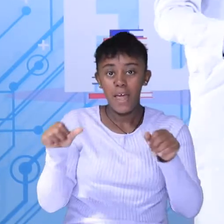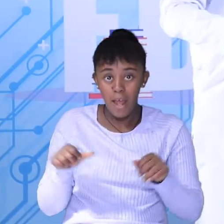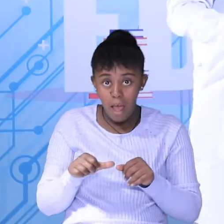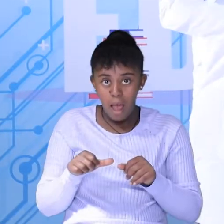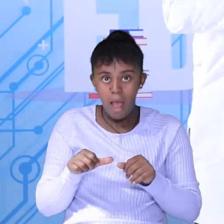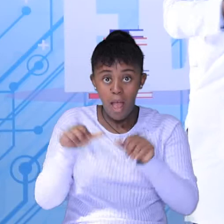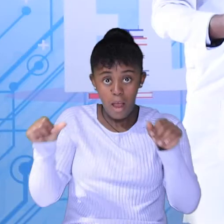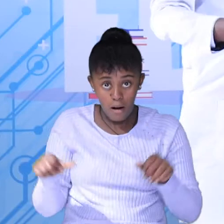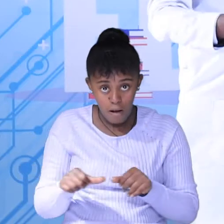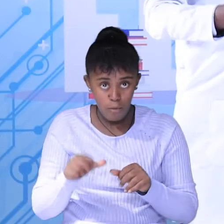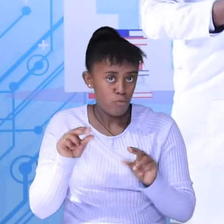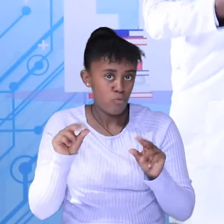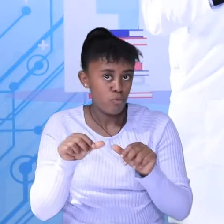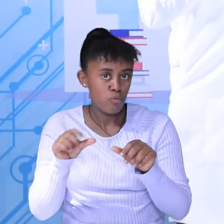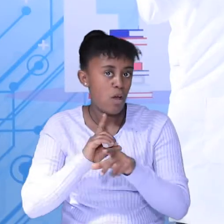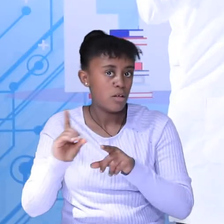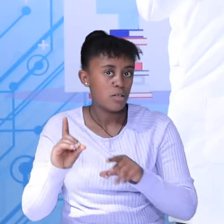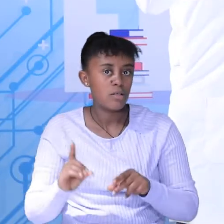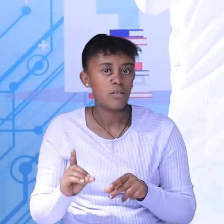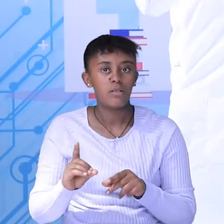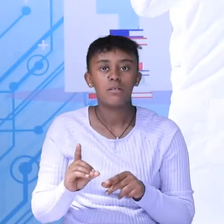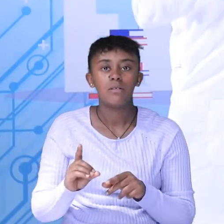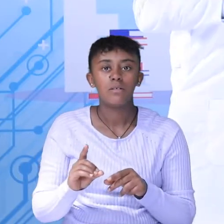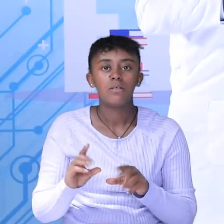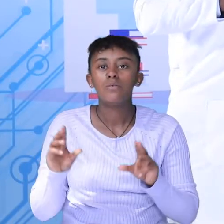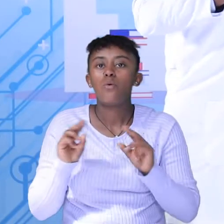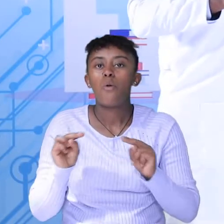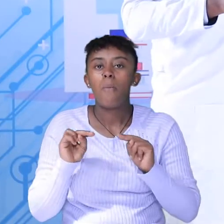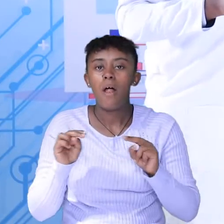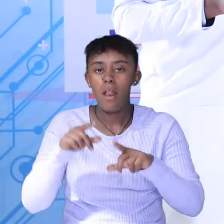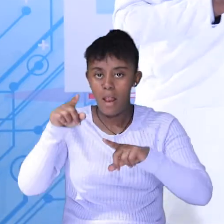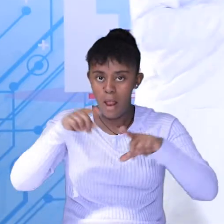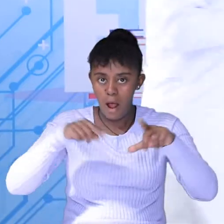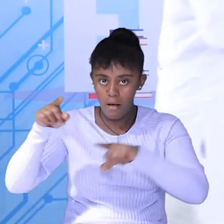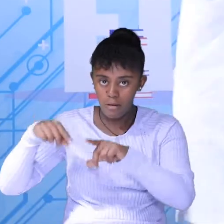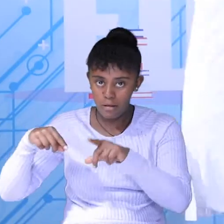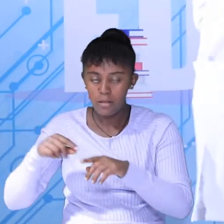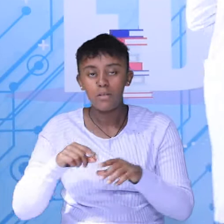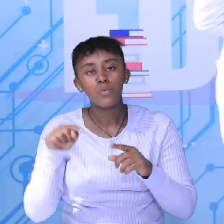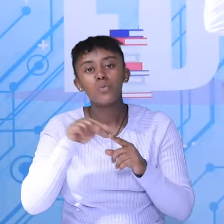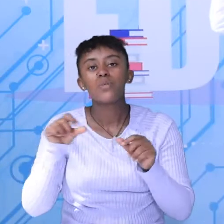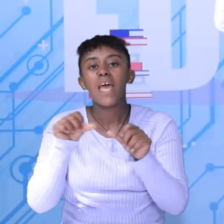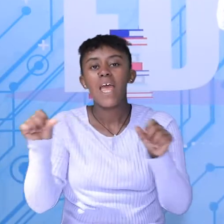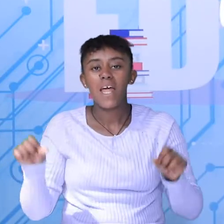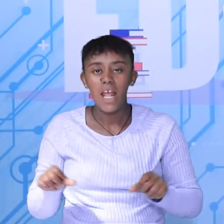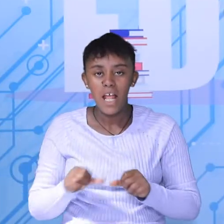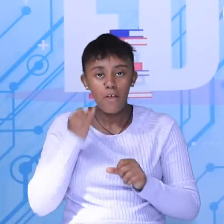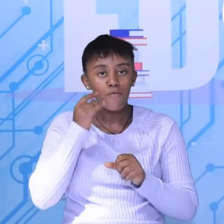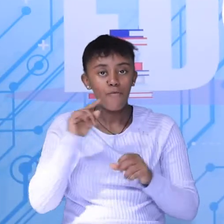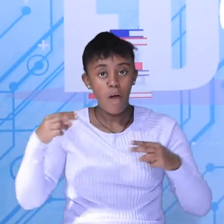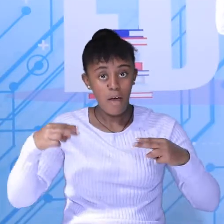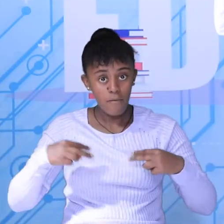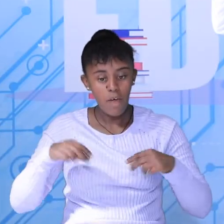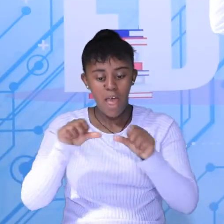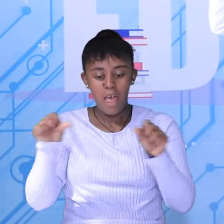say area has no direction, rather the normal line to the area. If you have